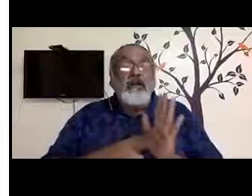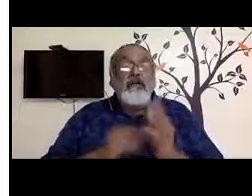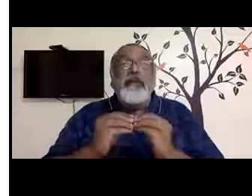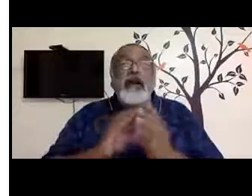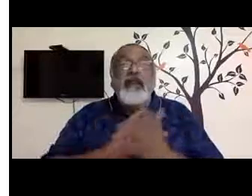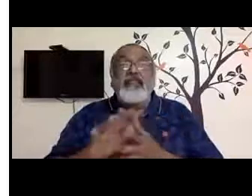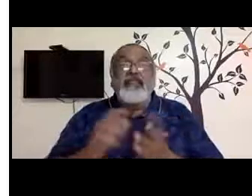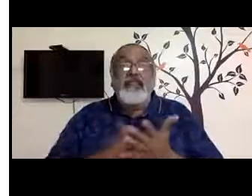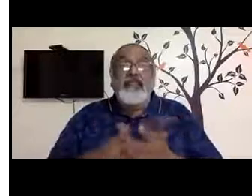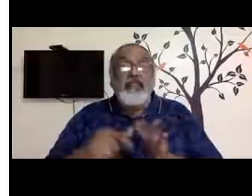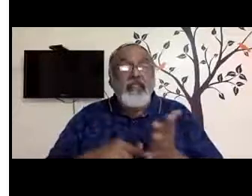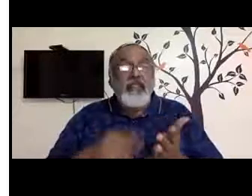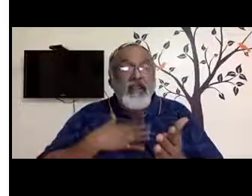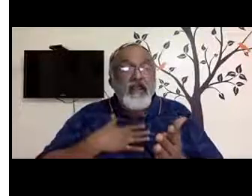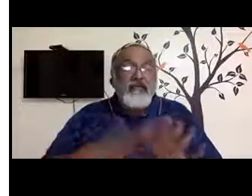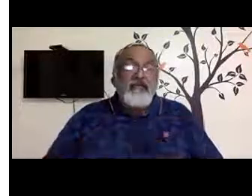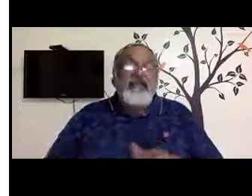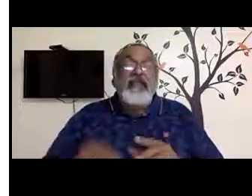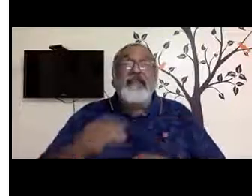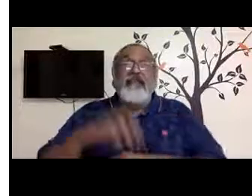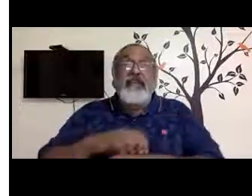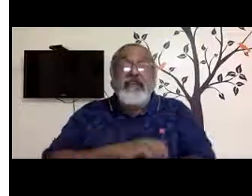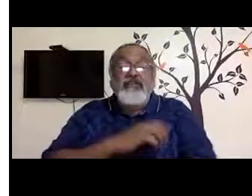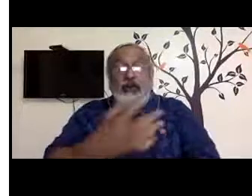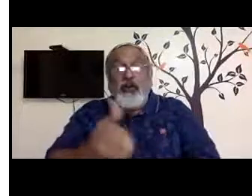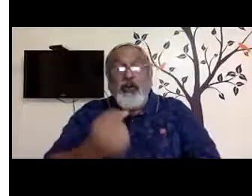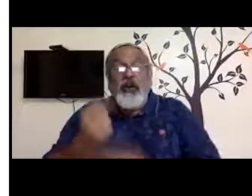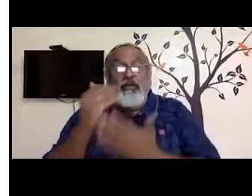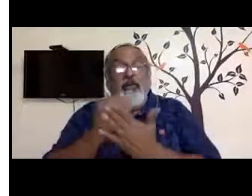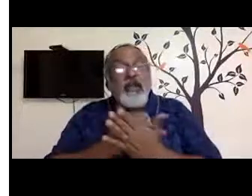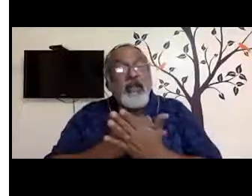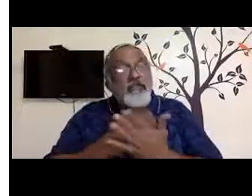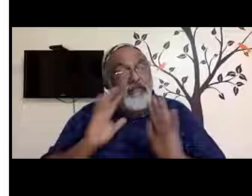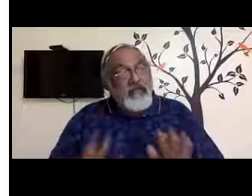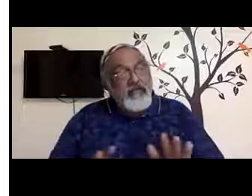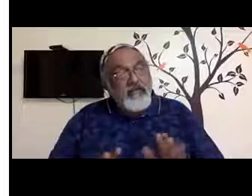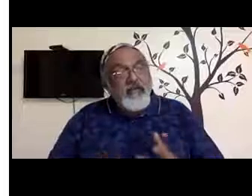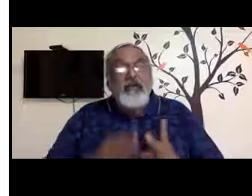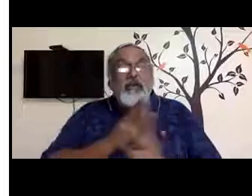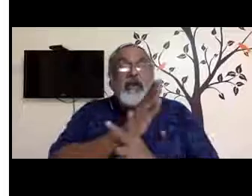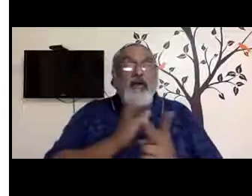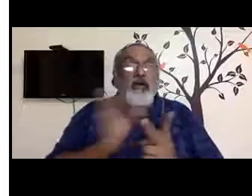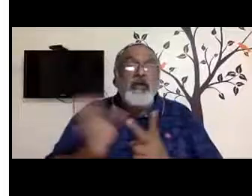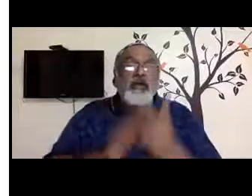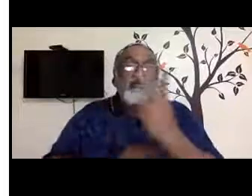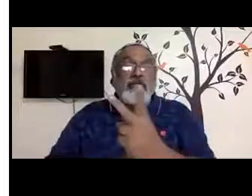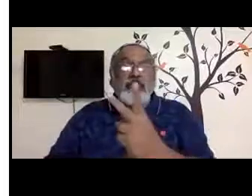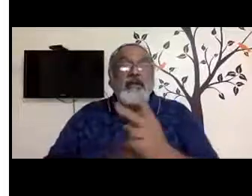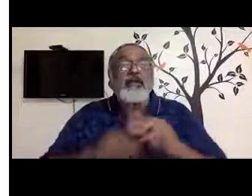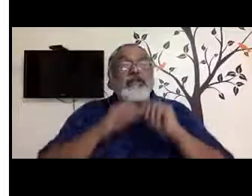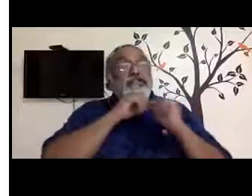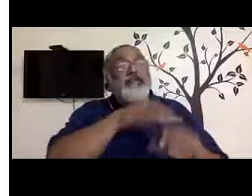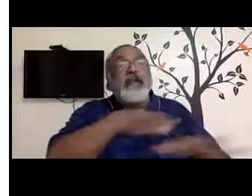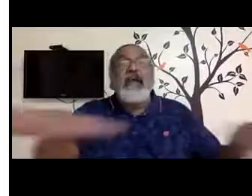And then we have the disease control program. Now the disease control program is of 2 types. There are these communicable diseases and